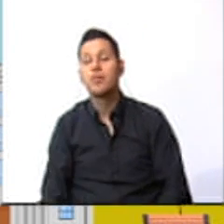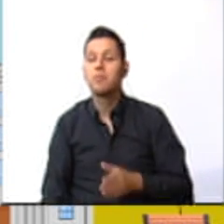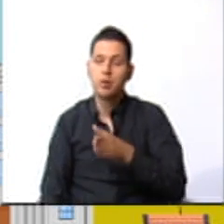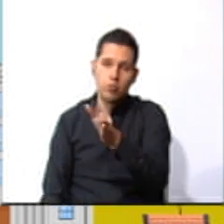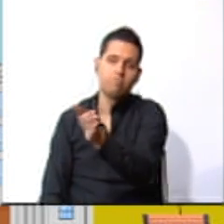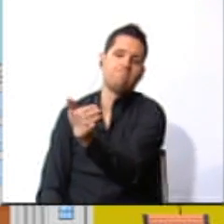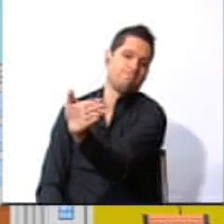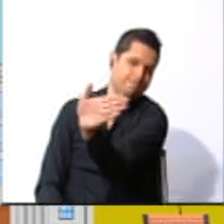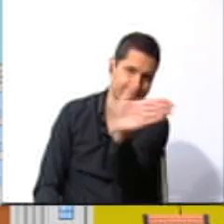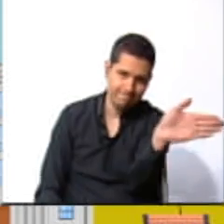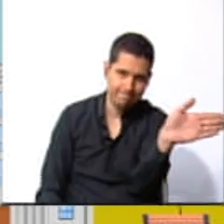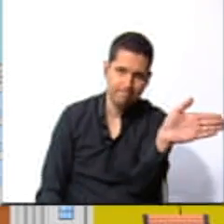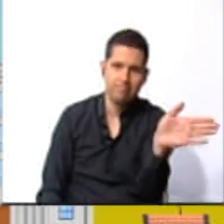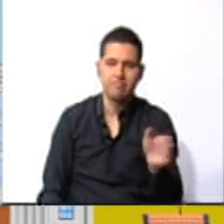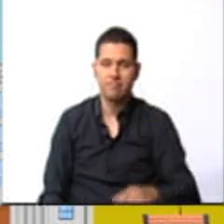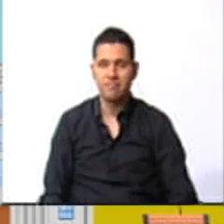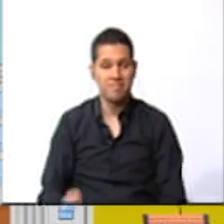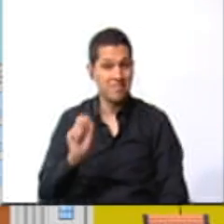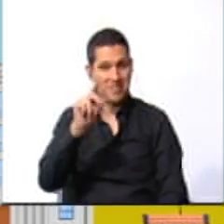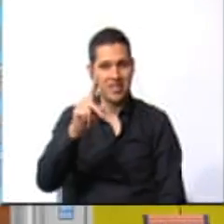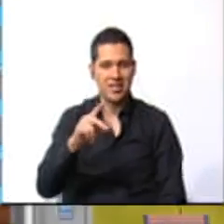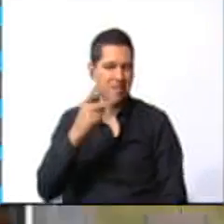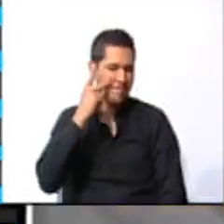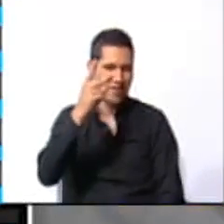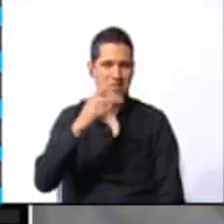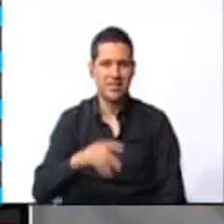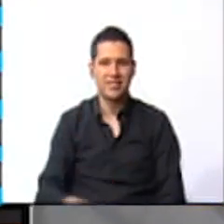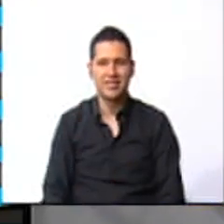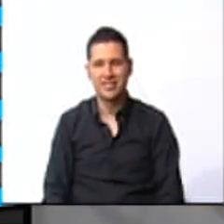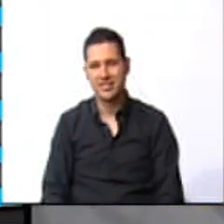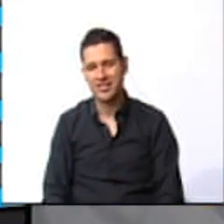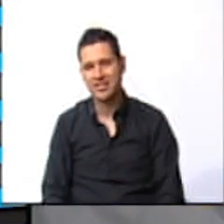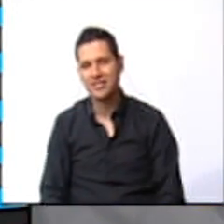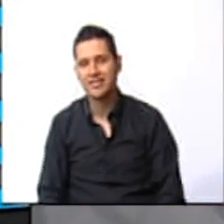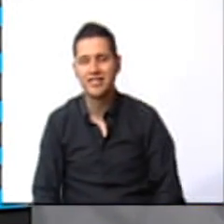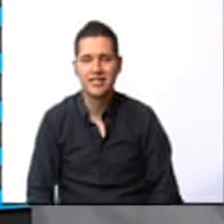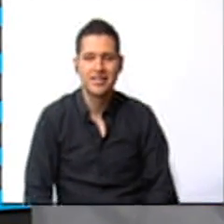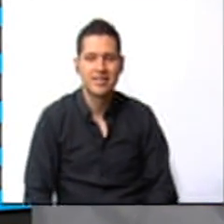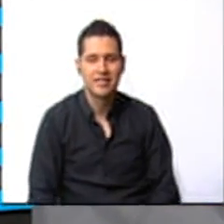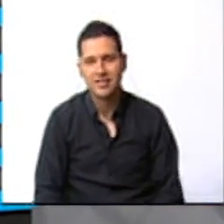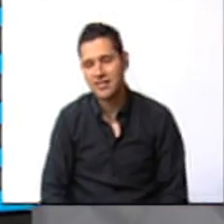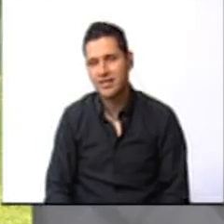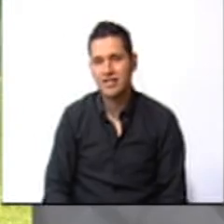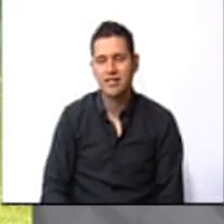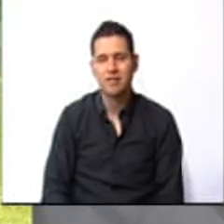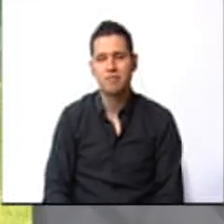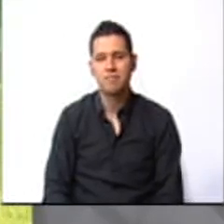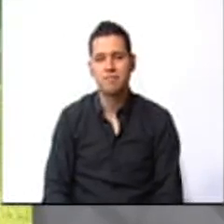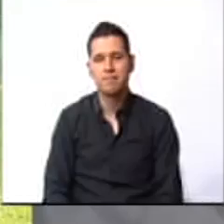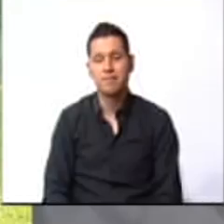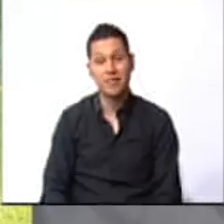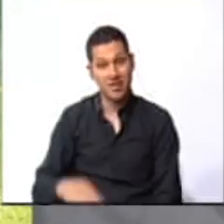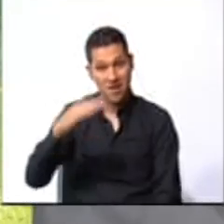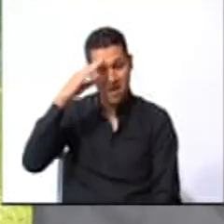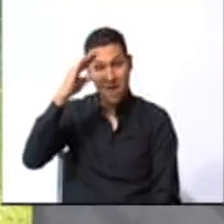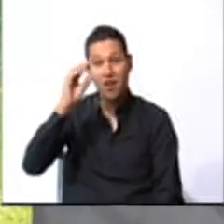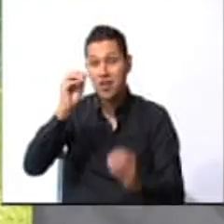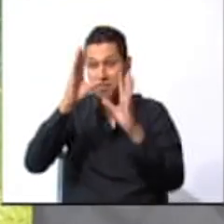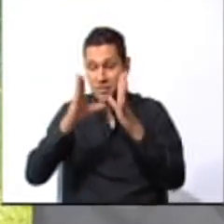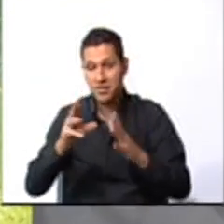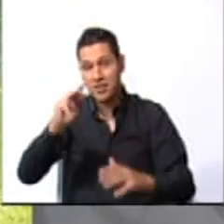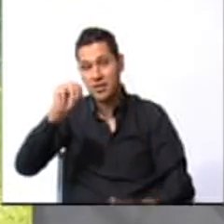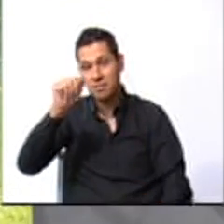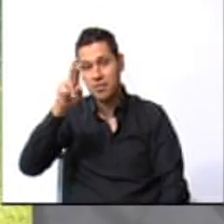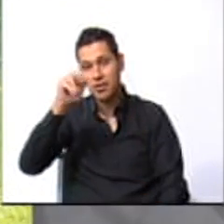turn left. Let's watch. Following directions. Hello, teacher